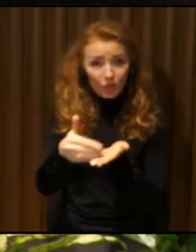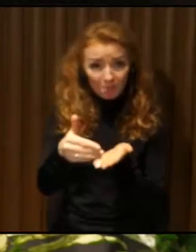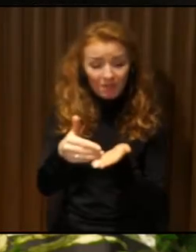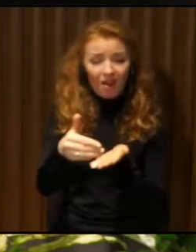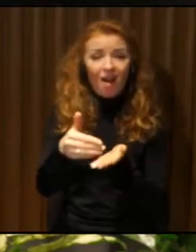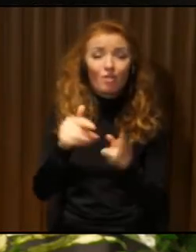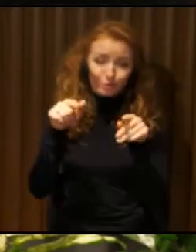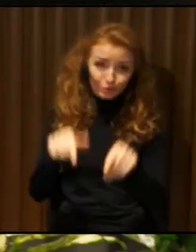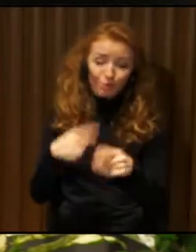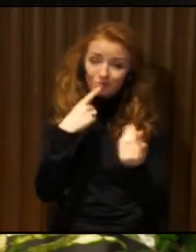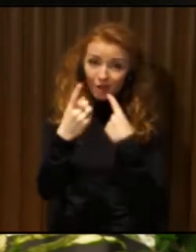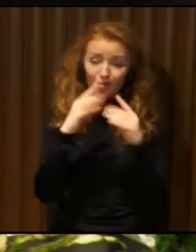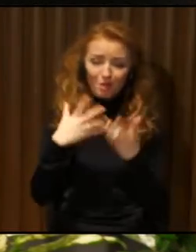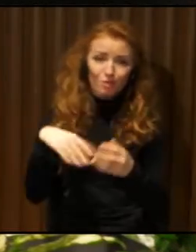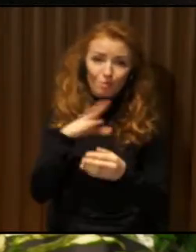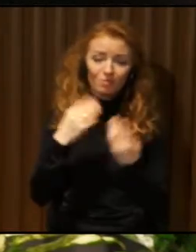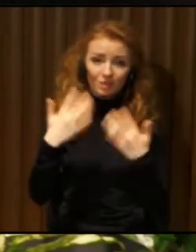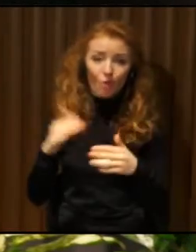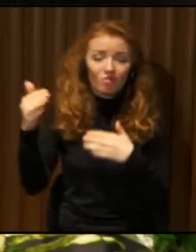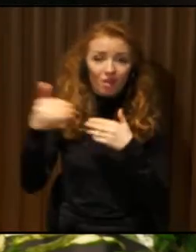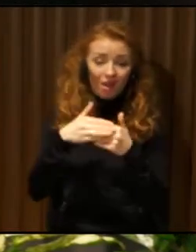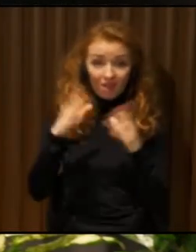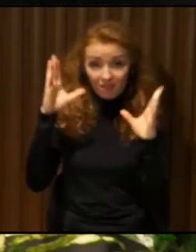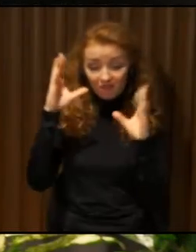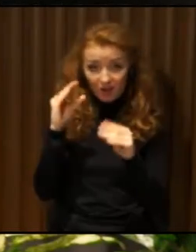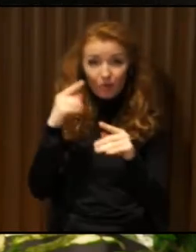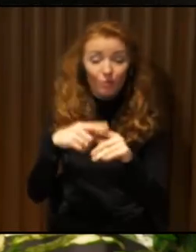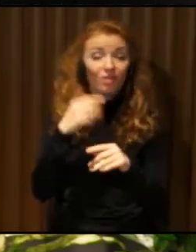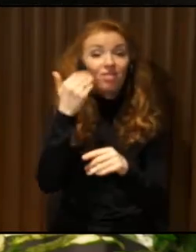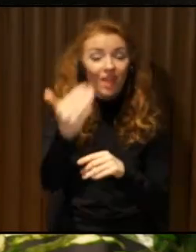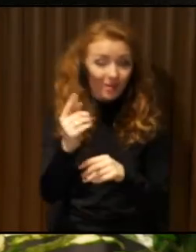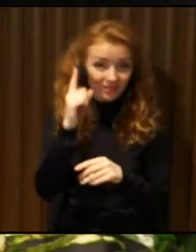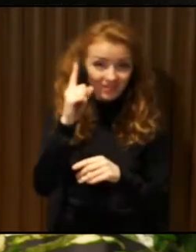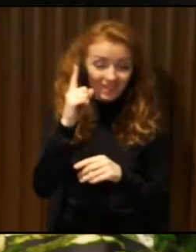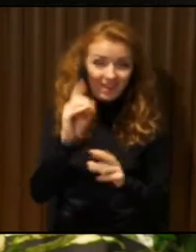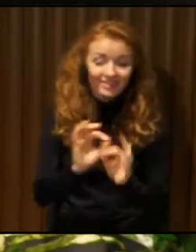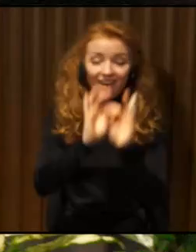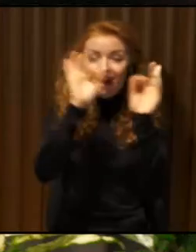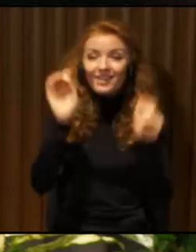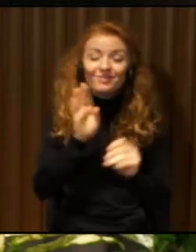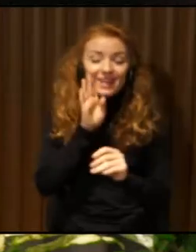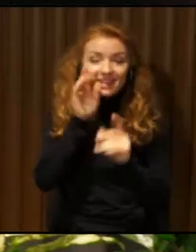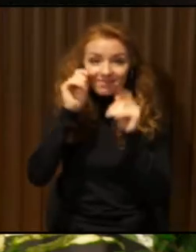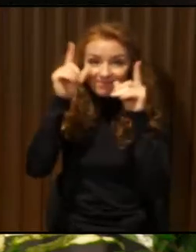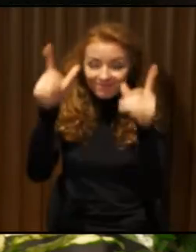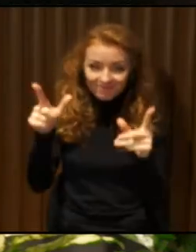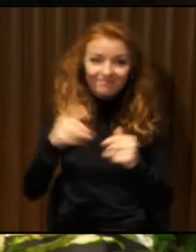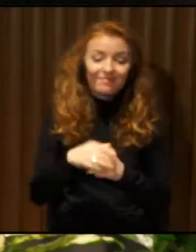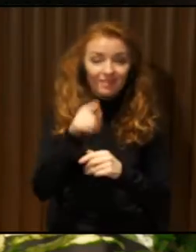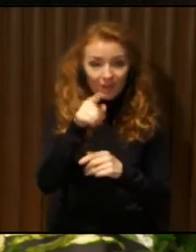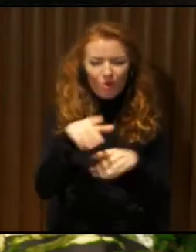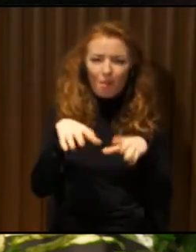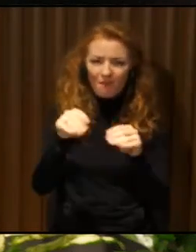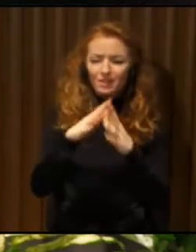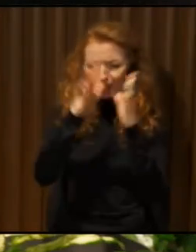us it's night time, and for you it's just middle of the day. You still have to do some things, so I have to let you go. Nevertheless, stay for